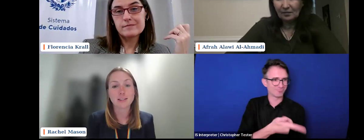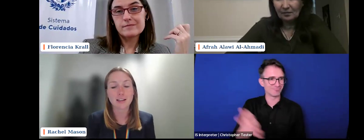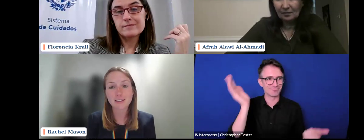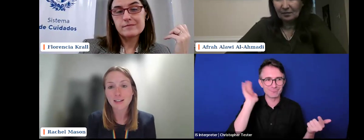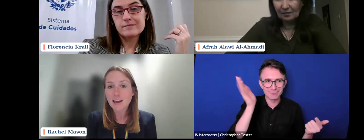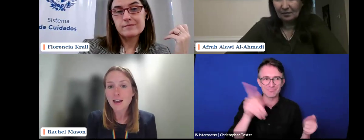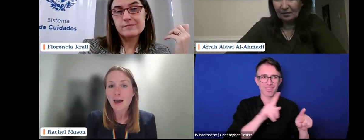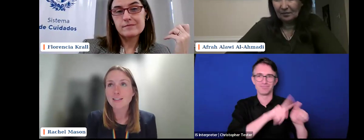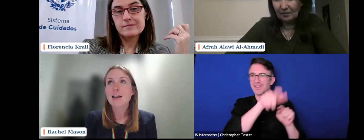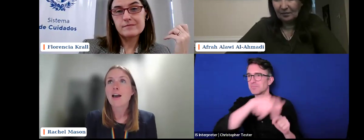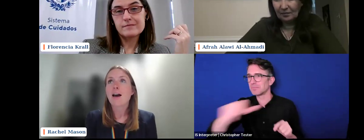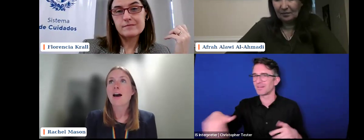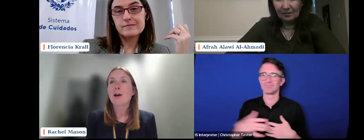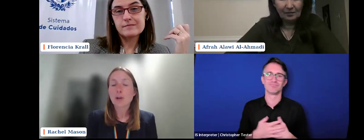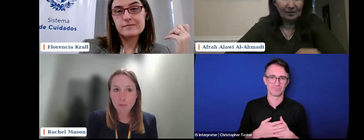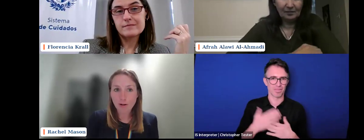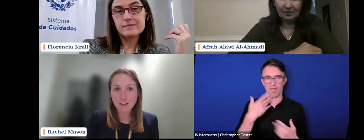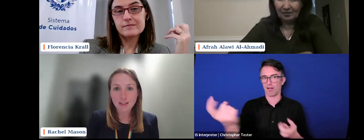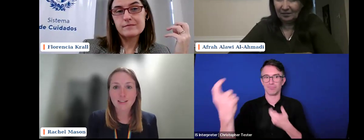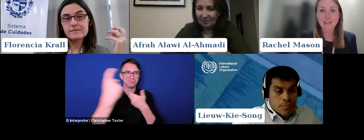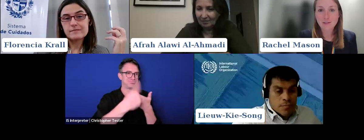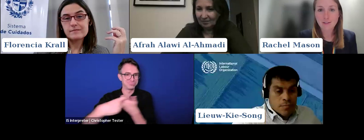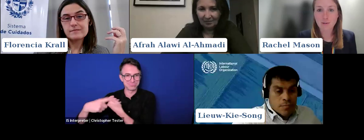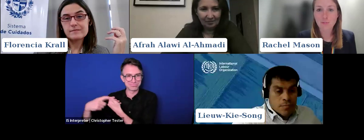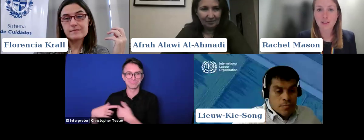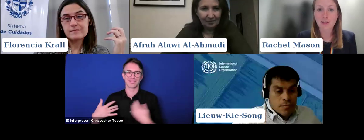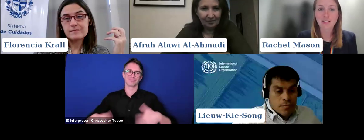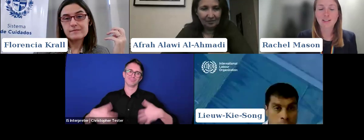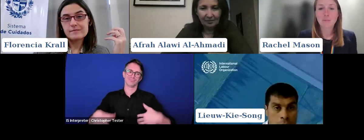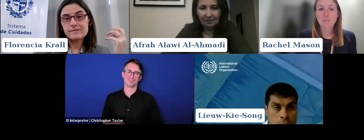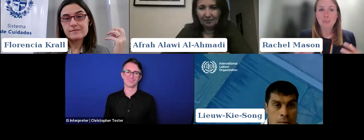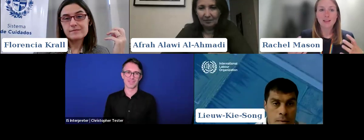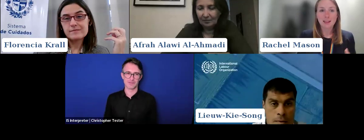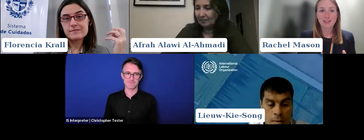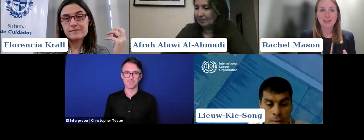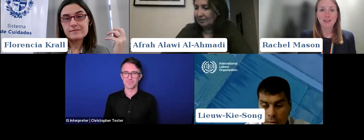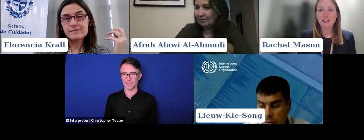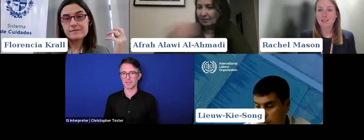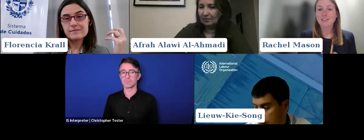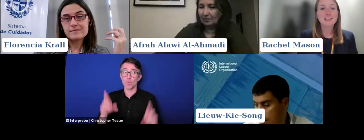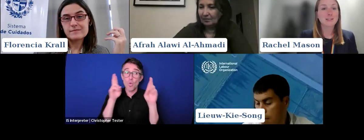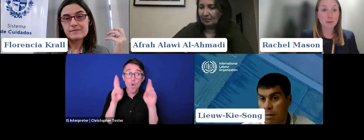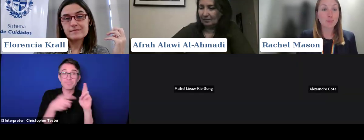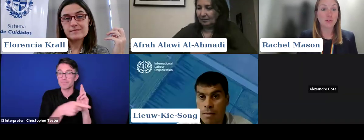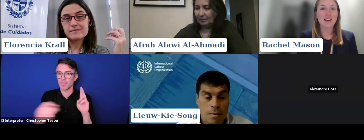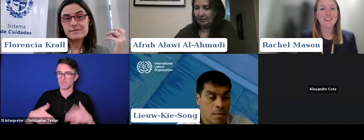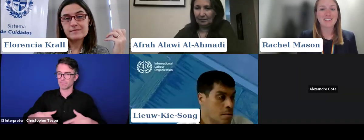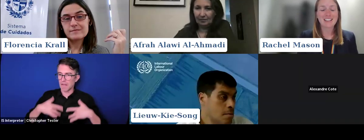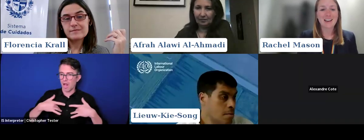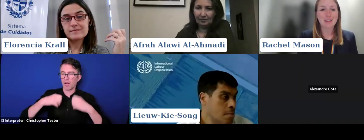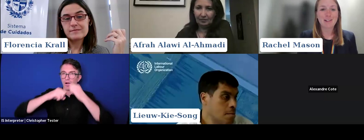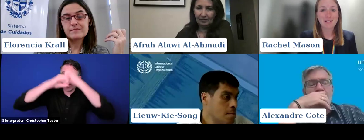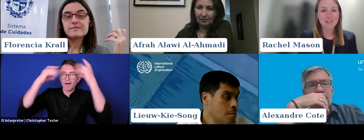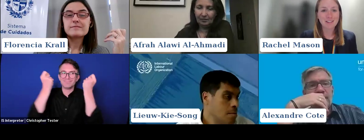your insights. And I hope what this has left everyone with is a sense that this is doable,